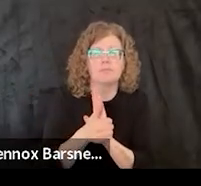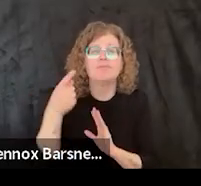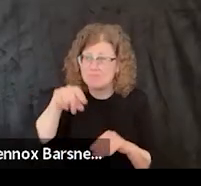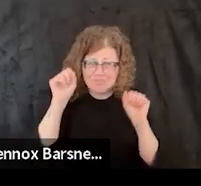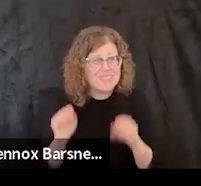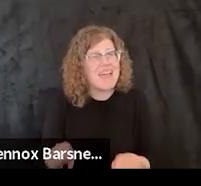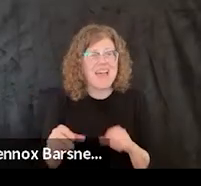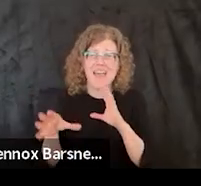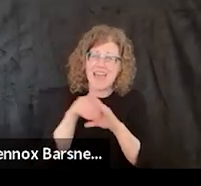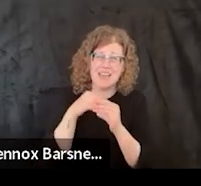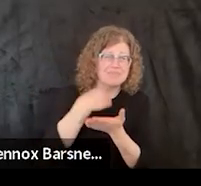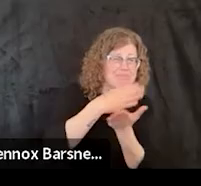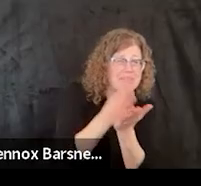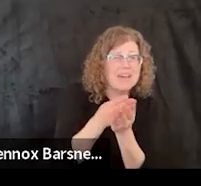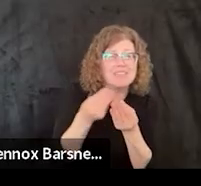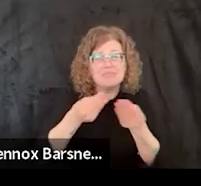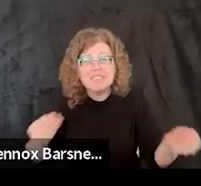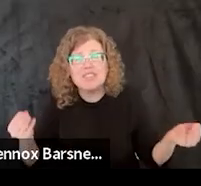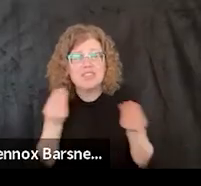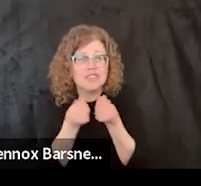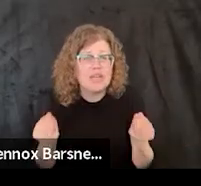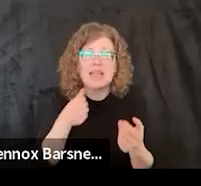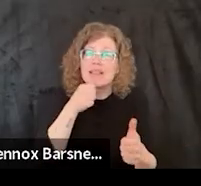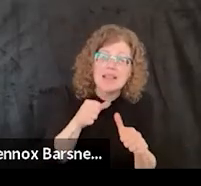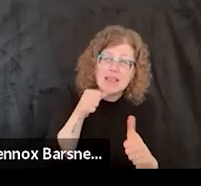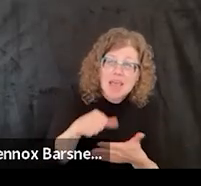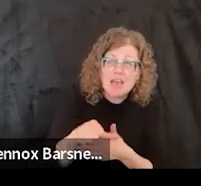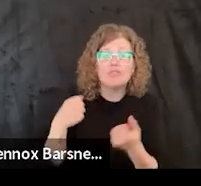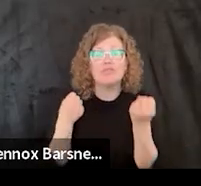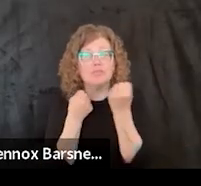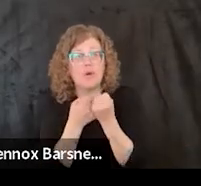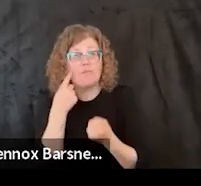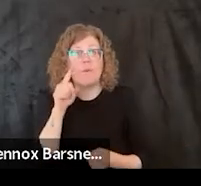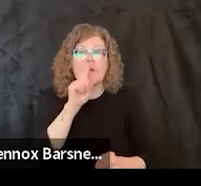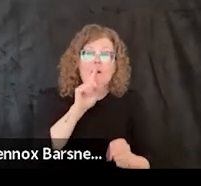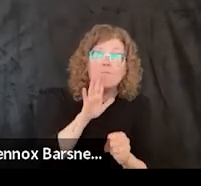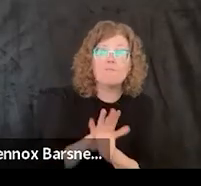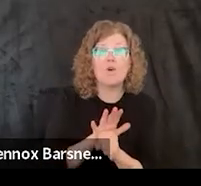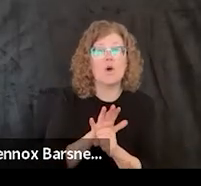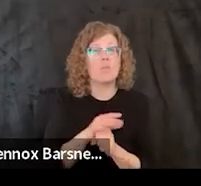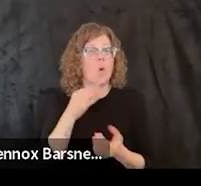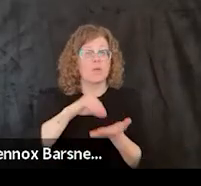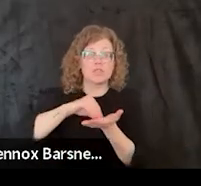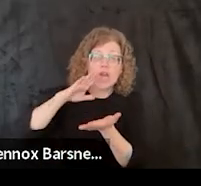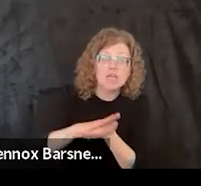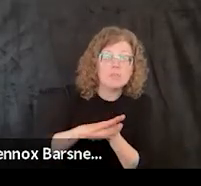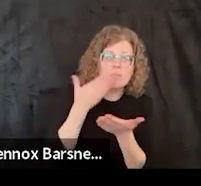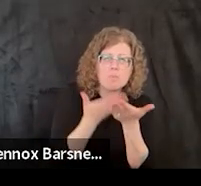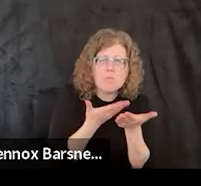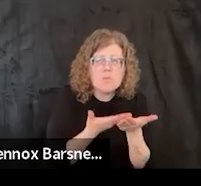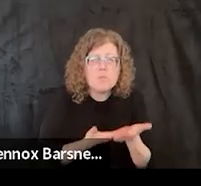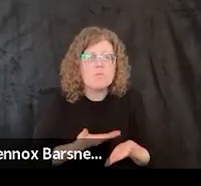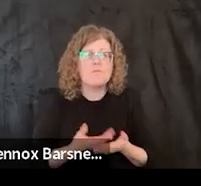material, letters of support and confirmation, or documentation of past work that will be helpful to back